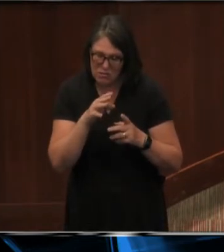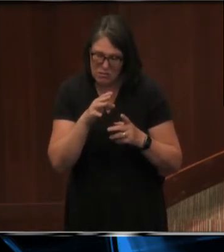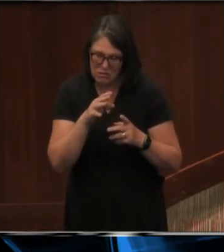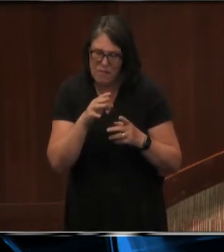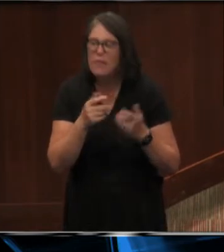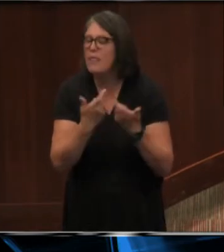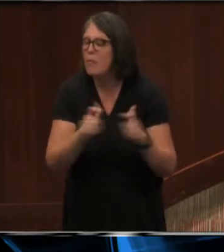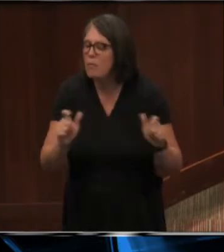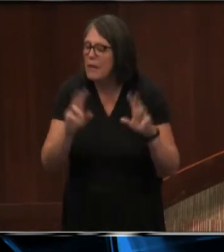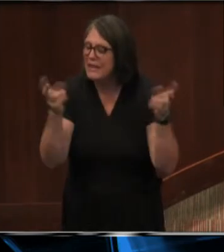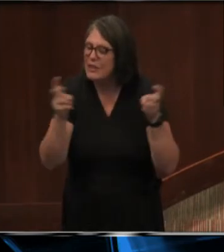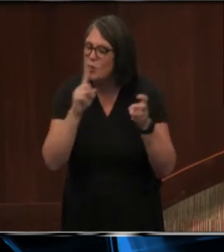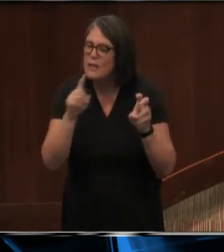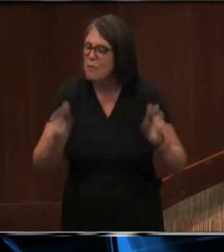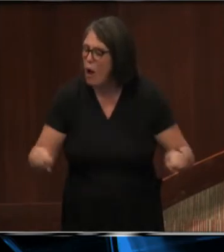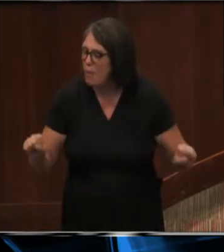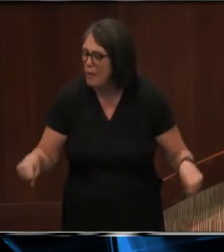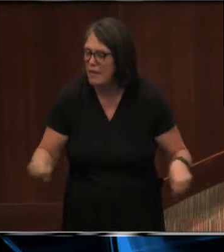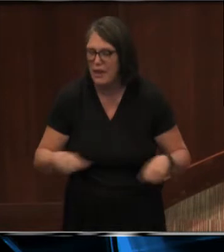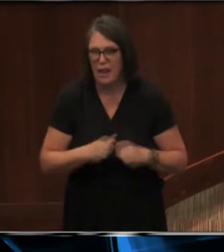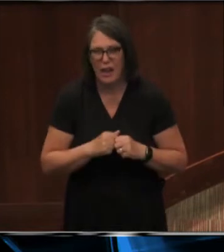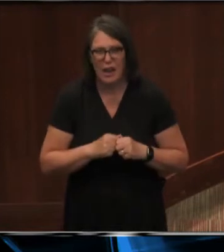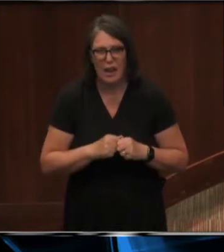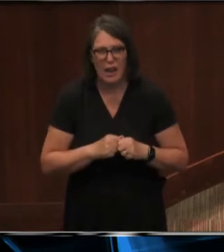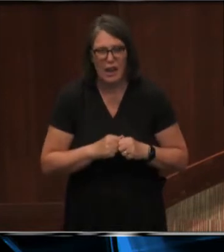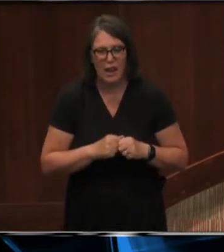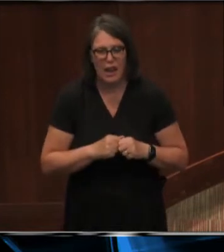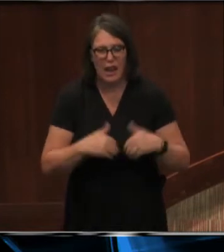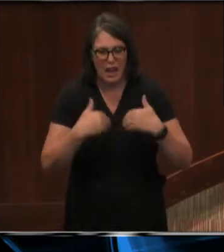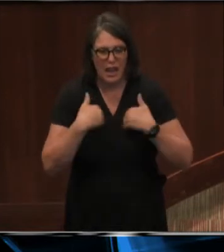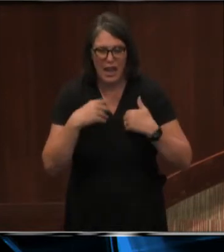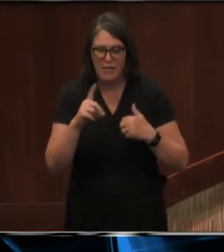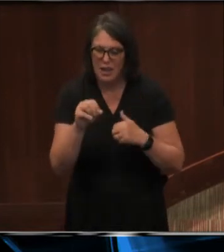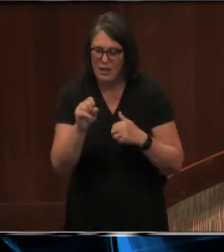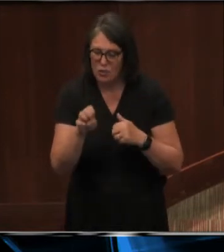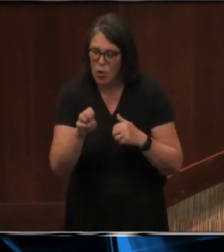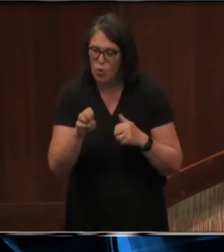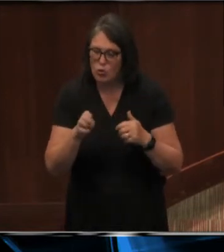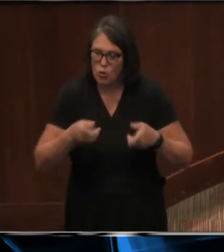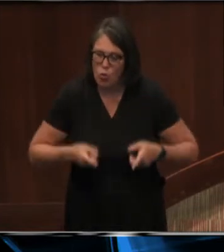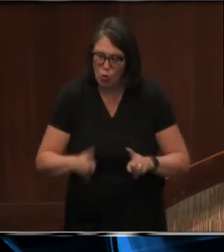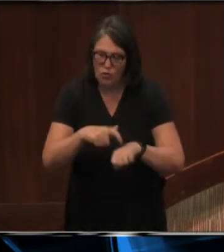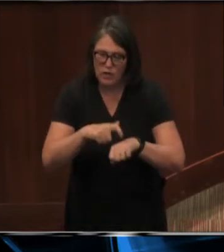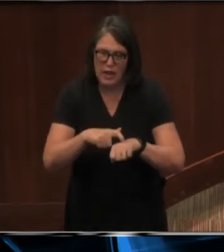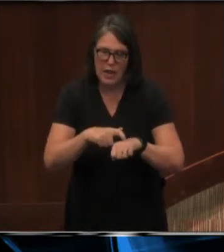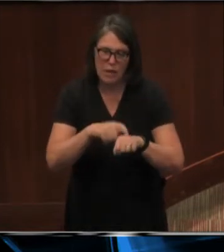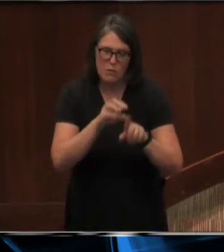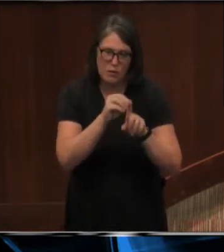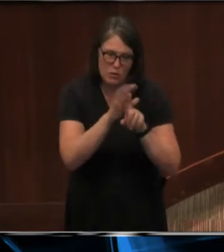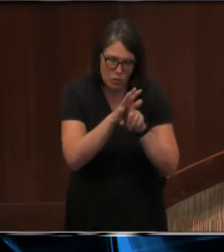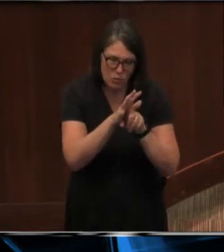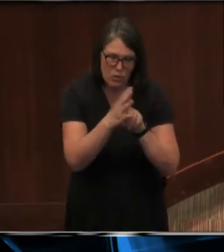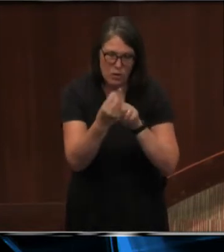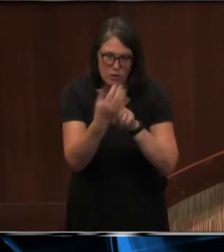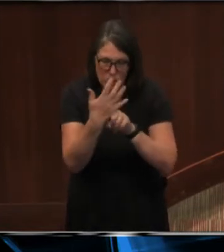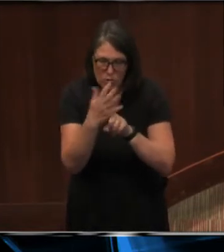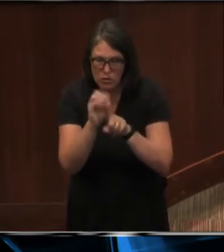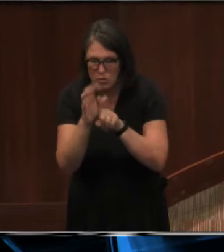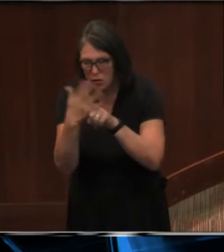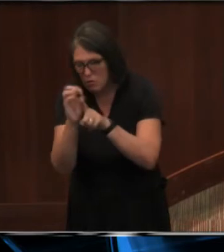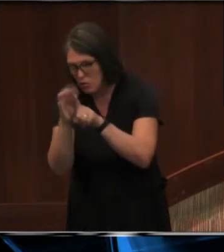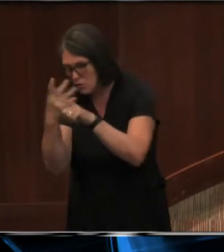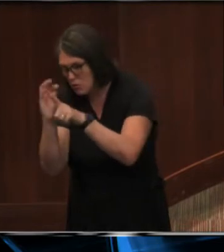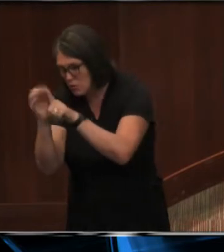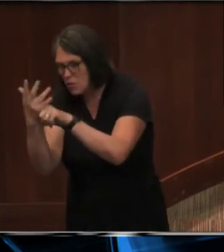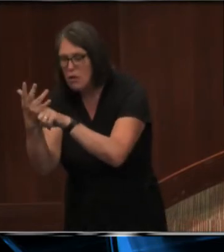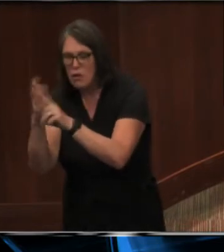biggest issue here would be that probability of having a dose over time that then becomes infectious because of the number of exposures you